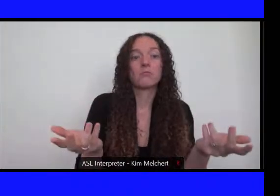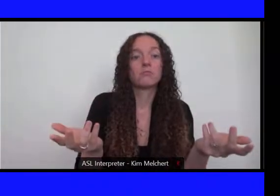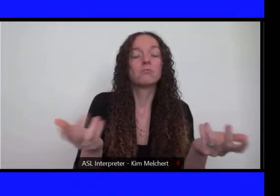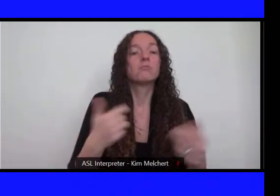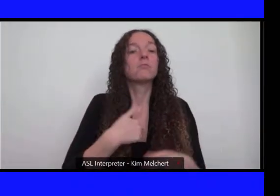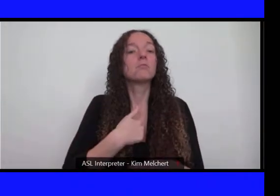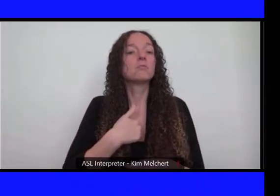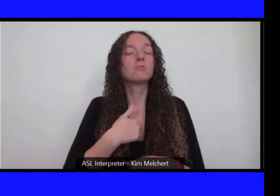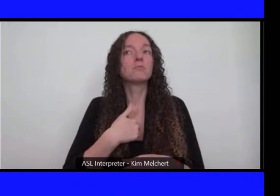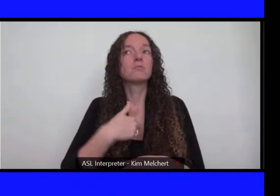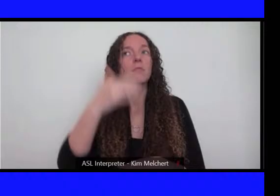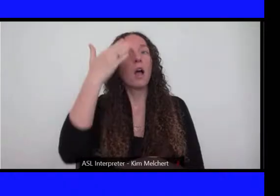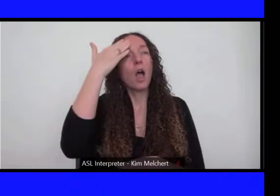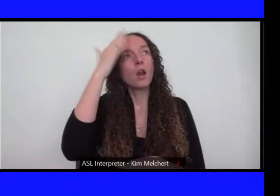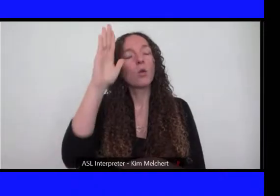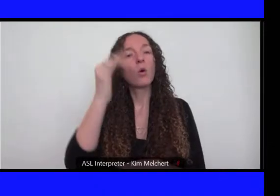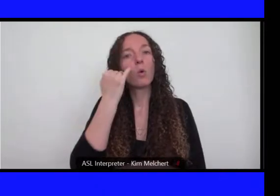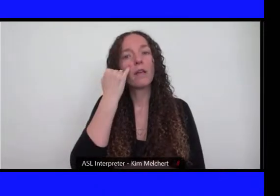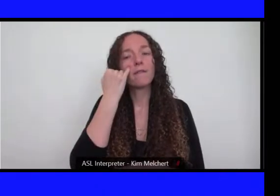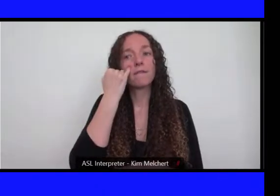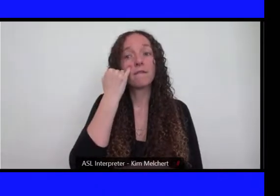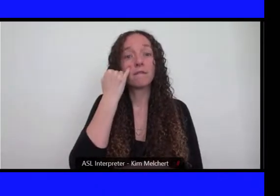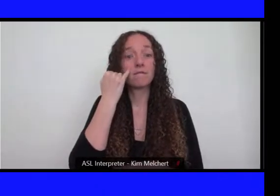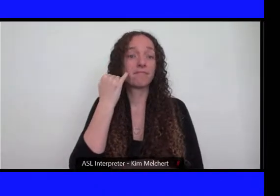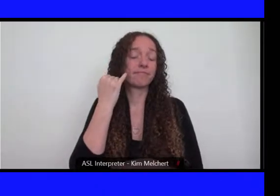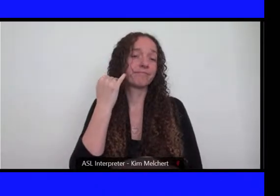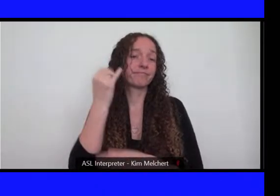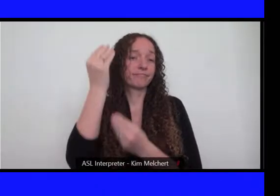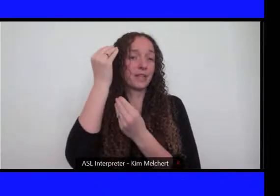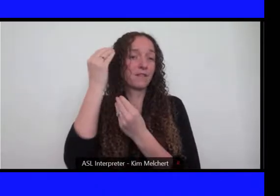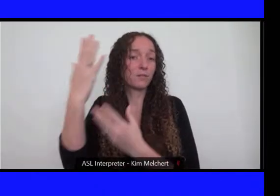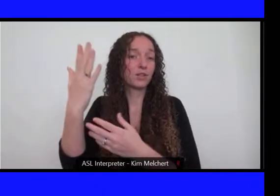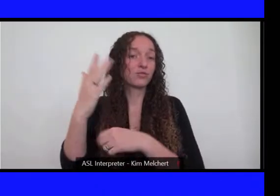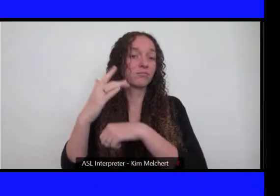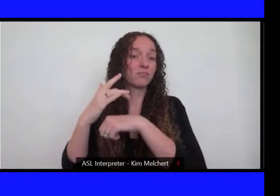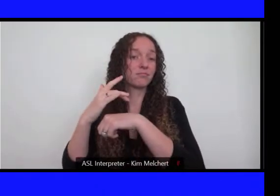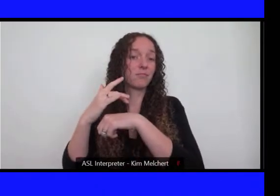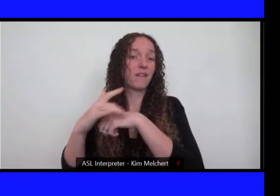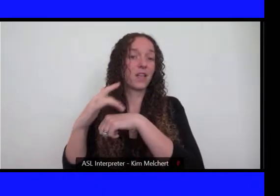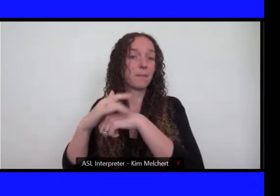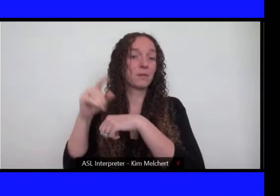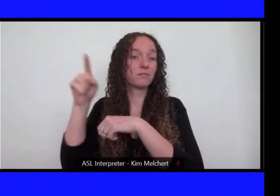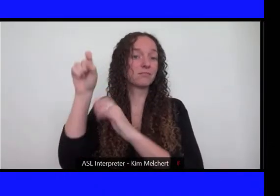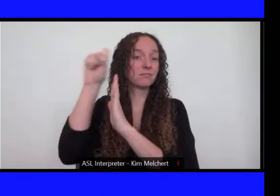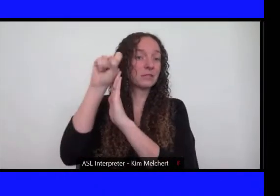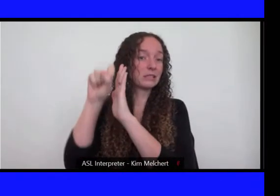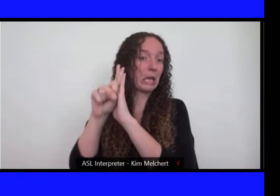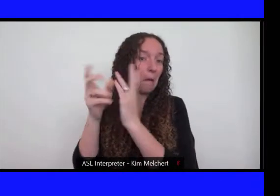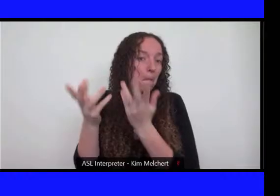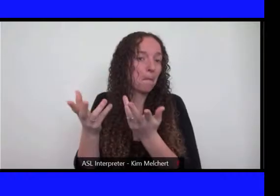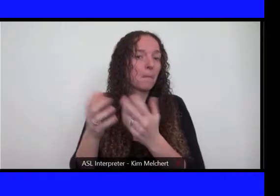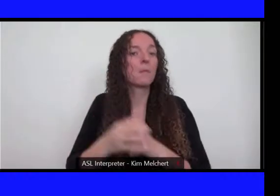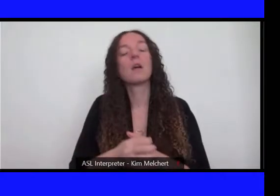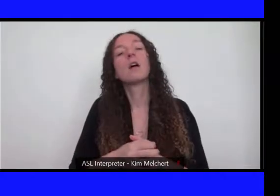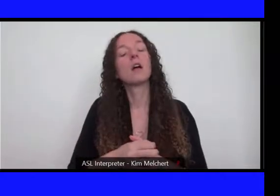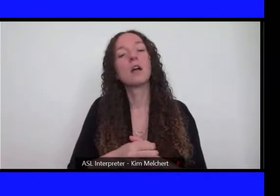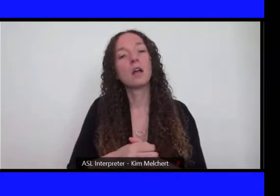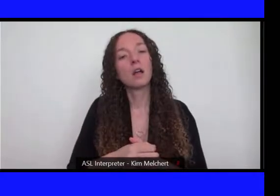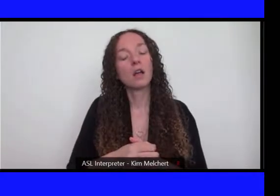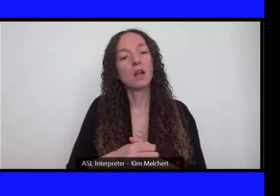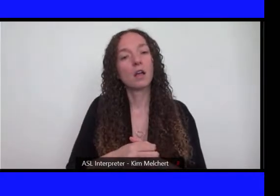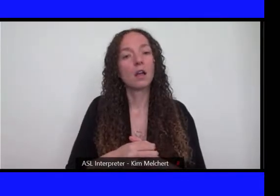And I just want to say that I want to thank Dr. Davis, Dr. Cineas, and the IT staff,